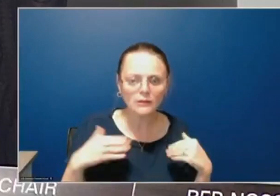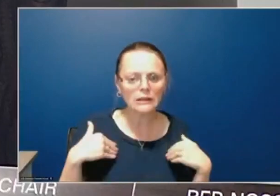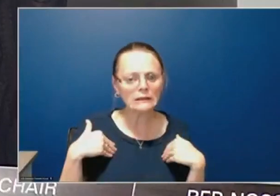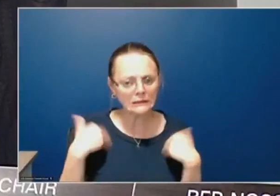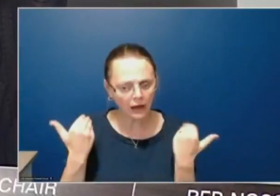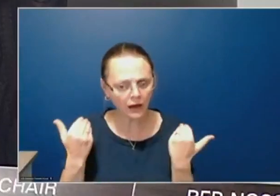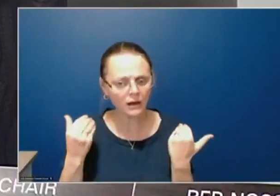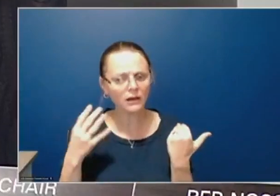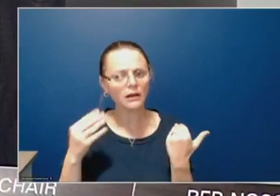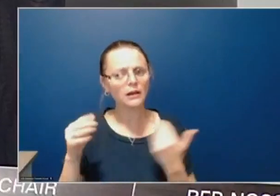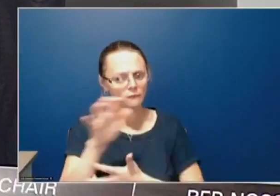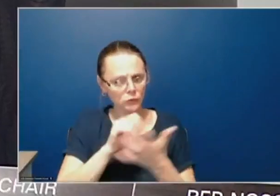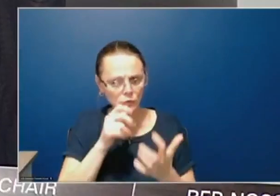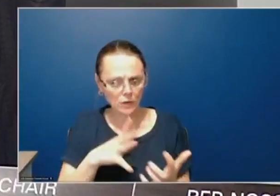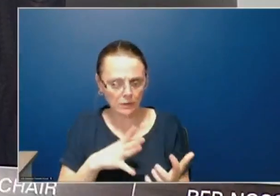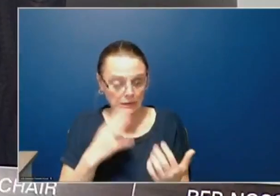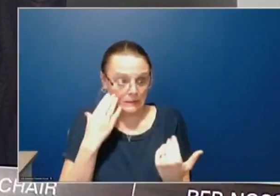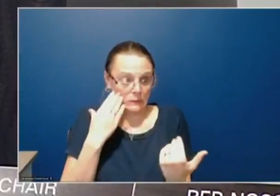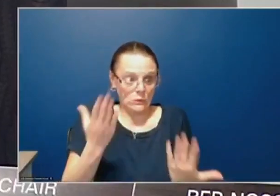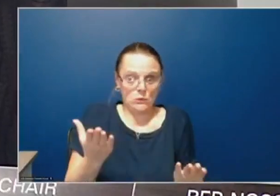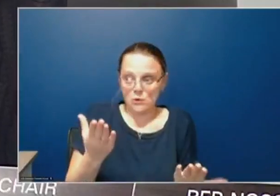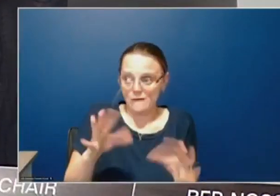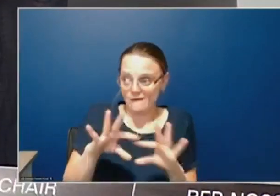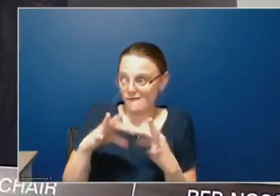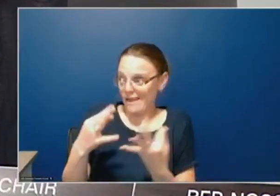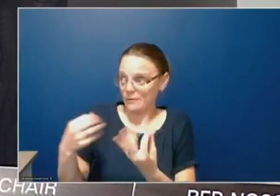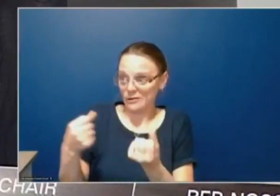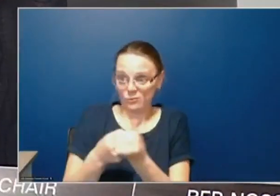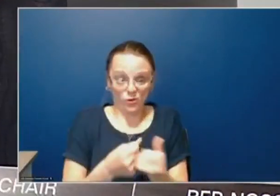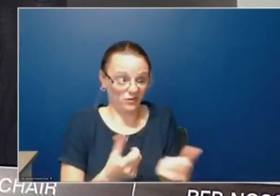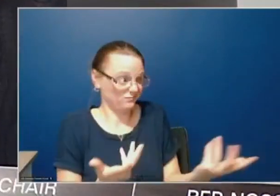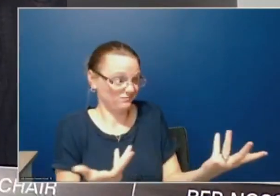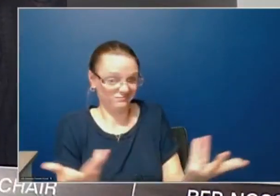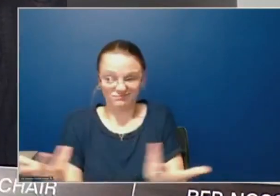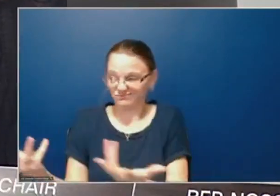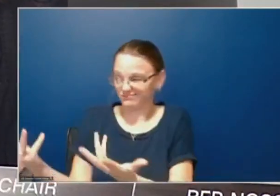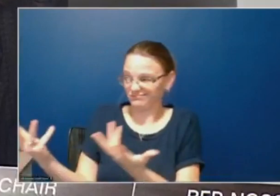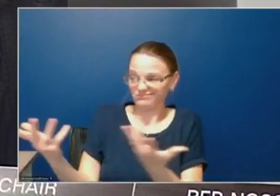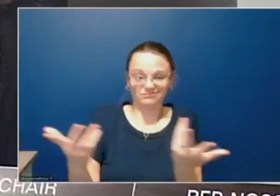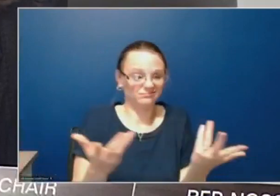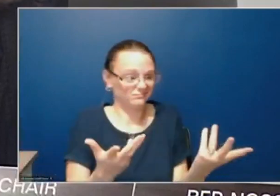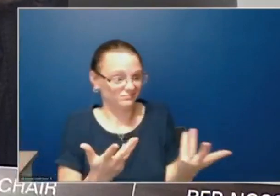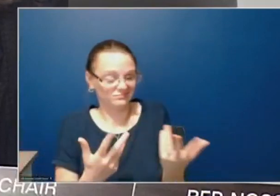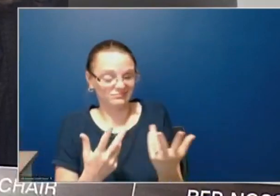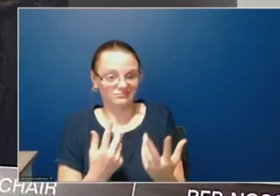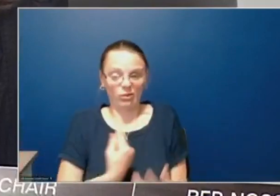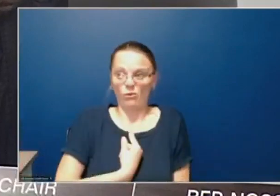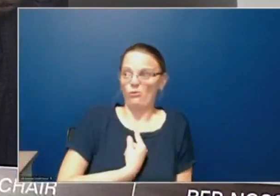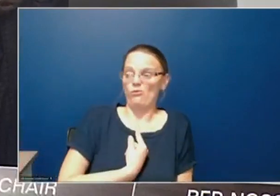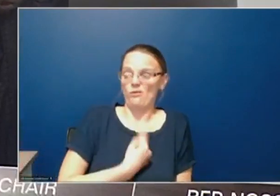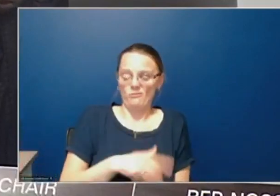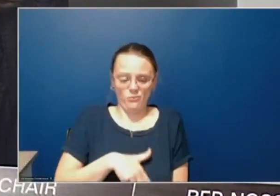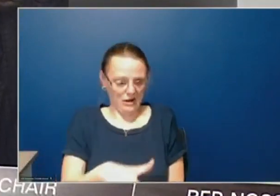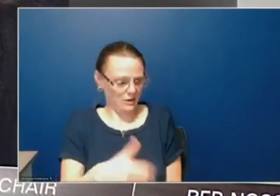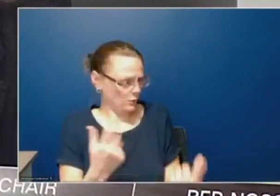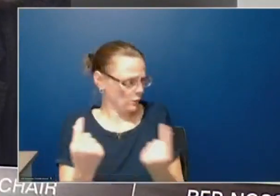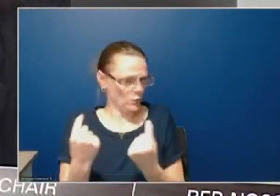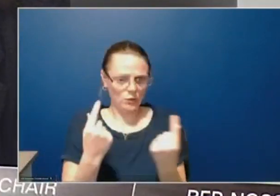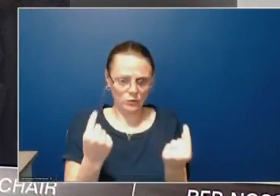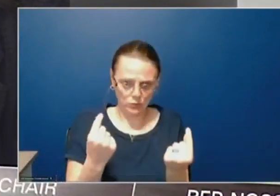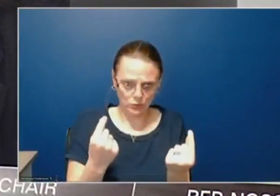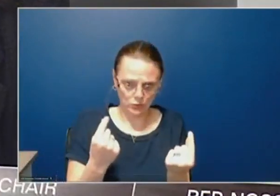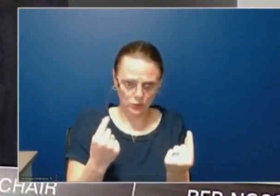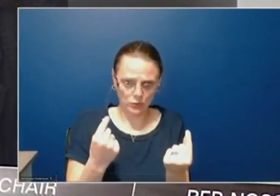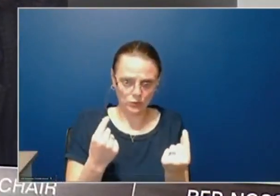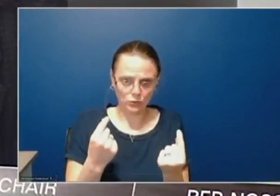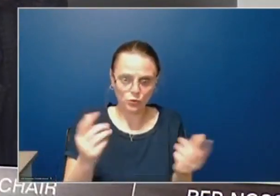confused women that maybe don't have a lot of family support in that decision, to stop and think about the truth